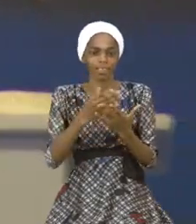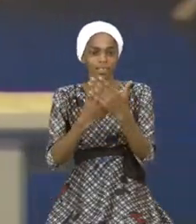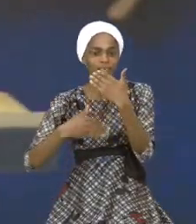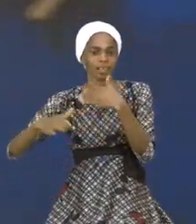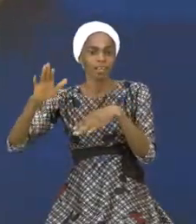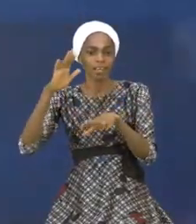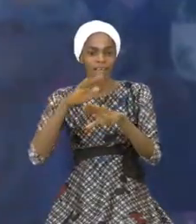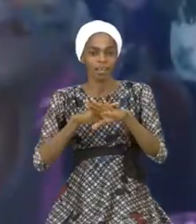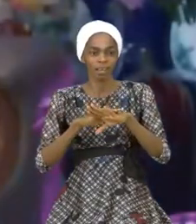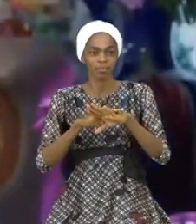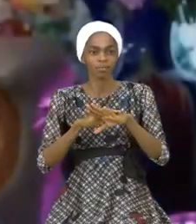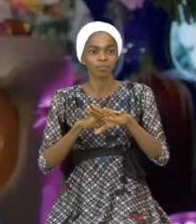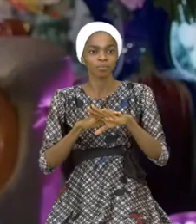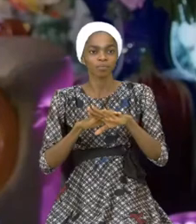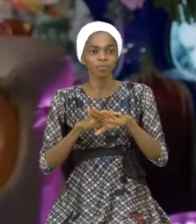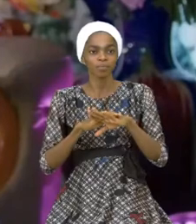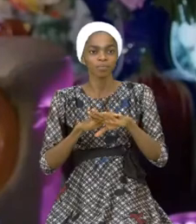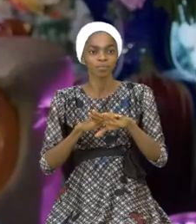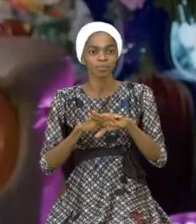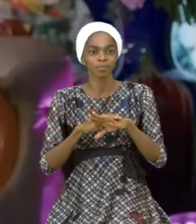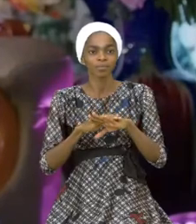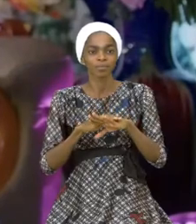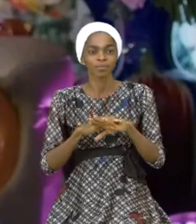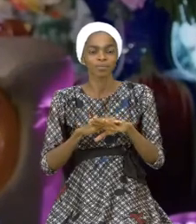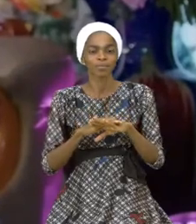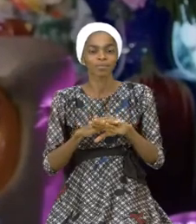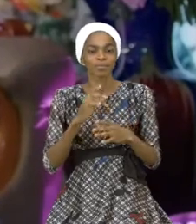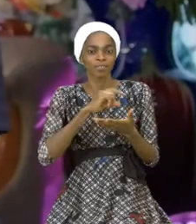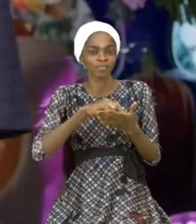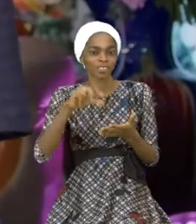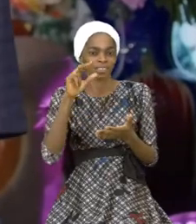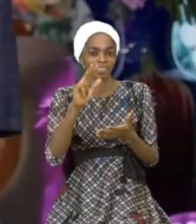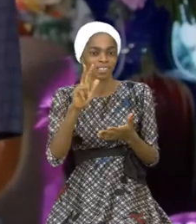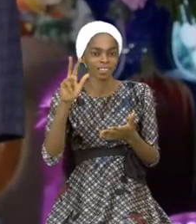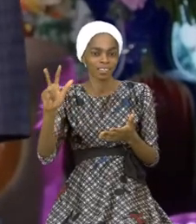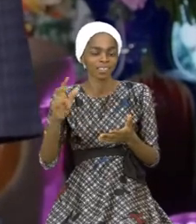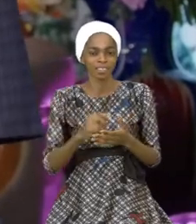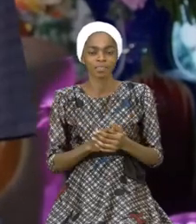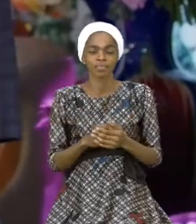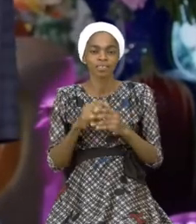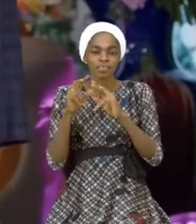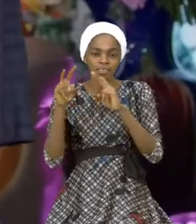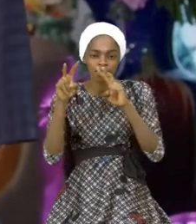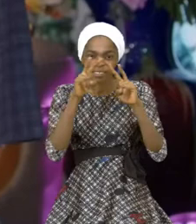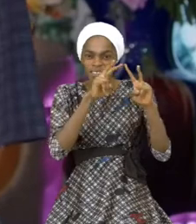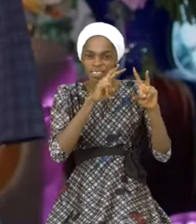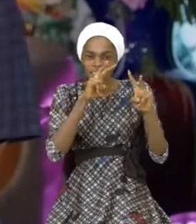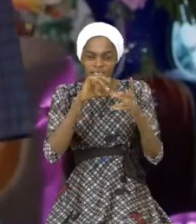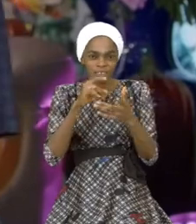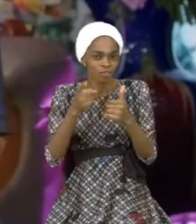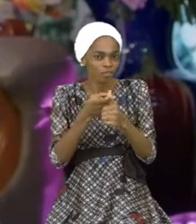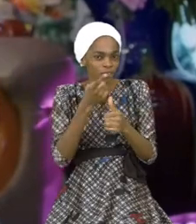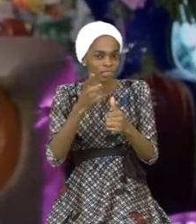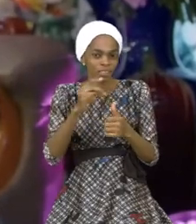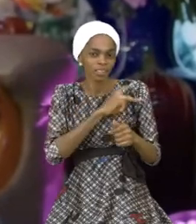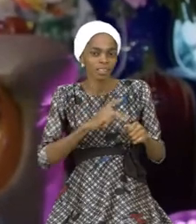verse 33 there. Verse 33. But seek ye first the kingdom of God